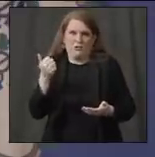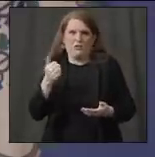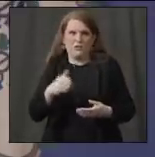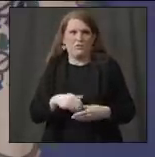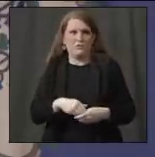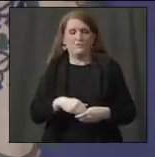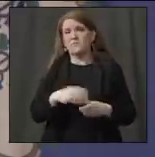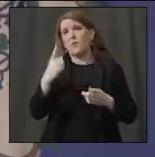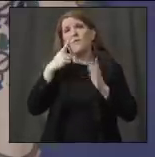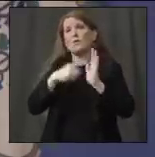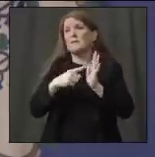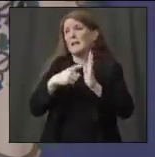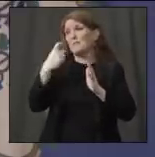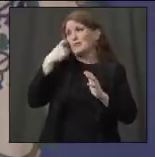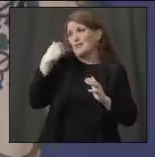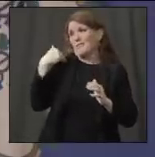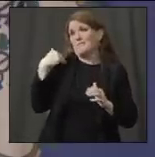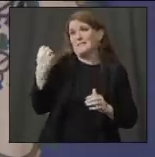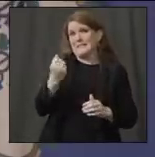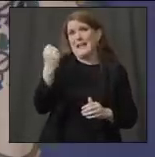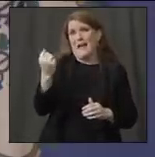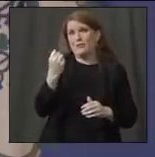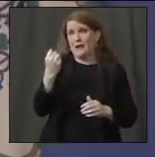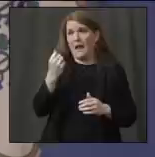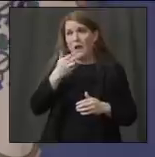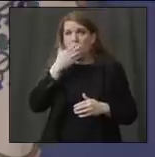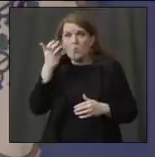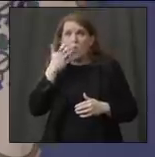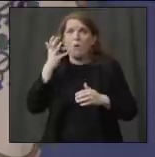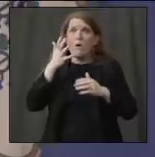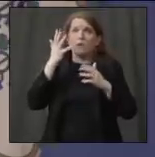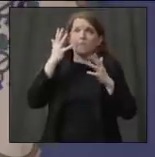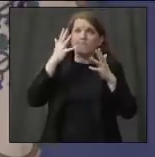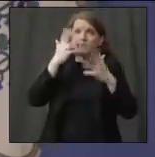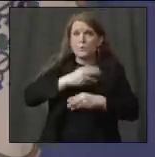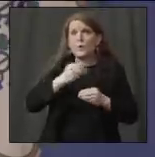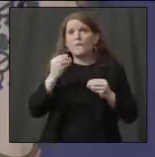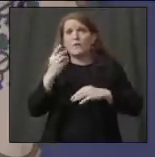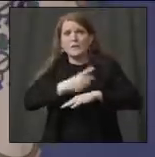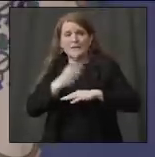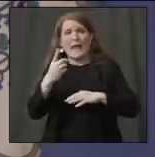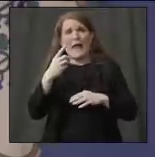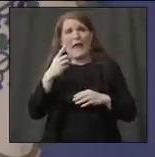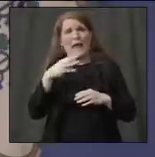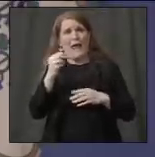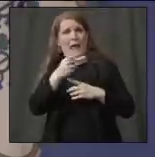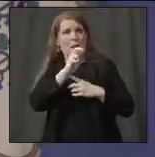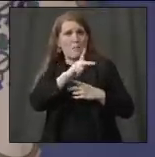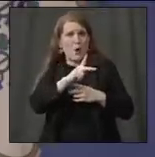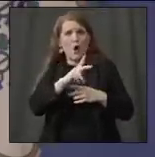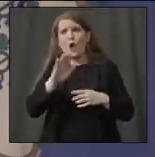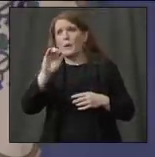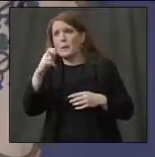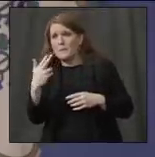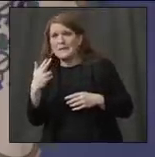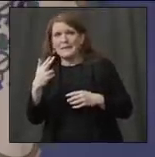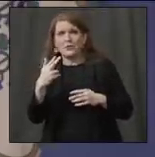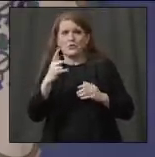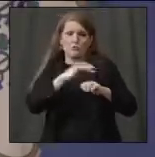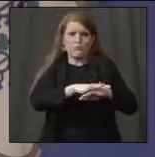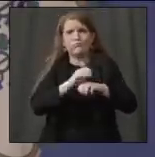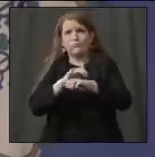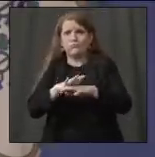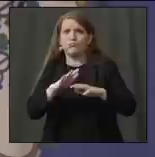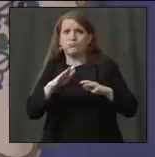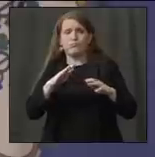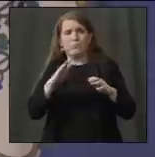warm weather, and our beaches were busy, and our parks were busy. And Katie Dykes, our commissioner, had to cut off